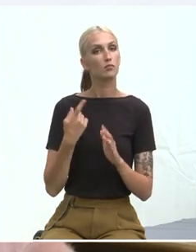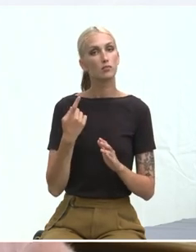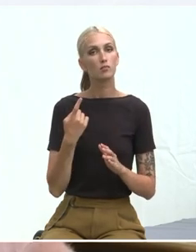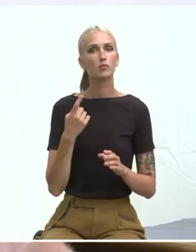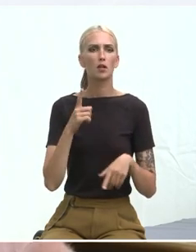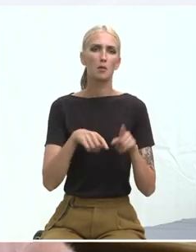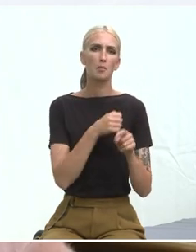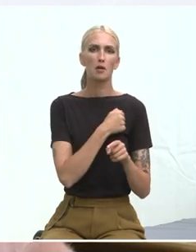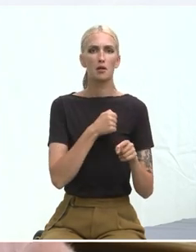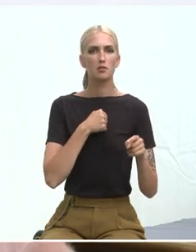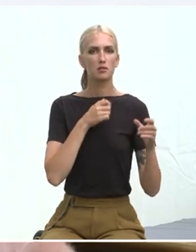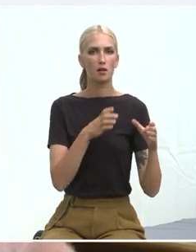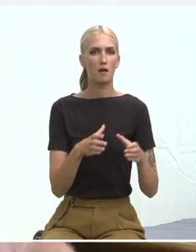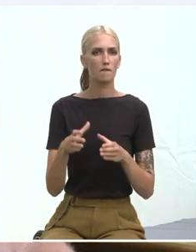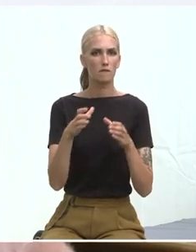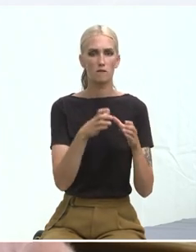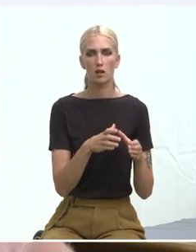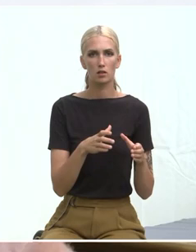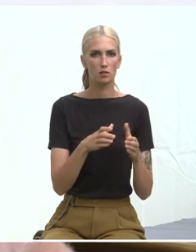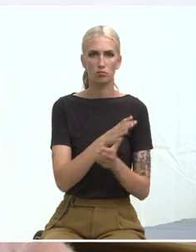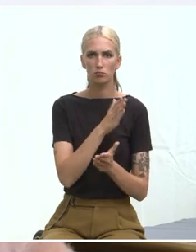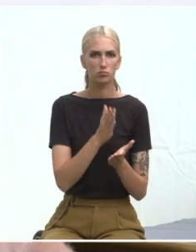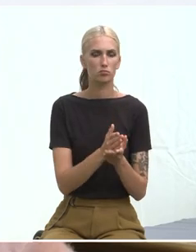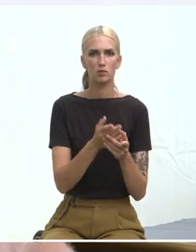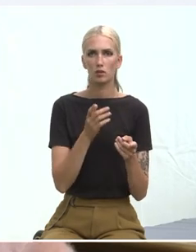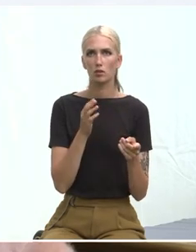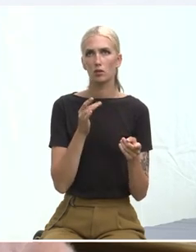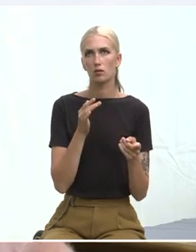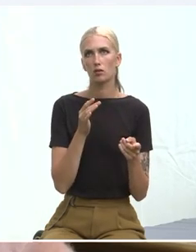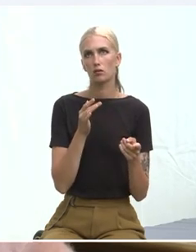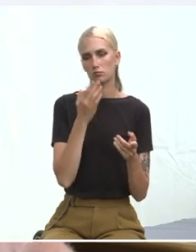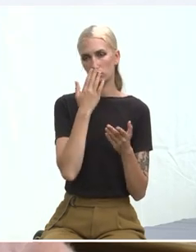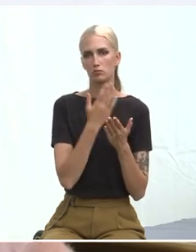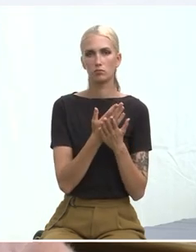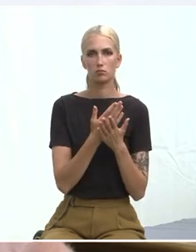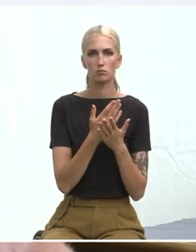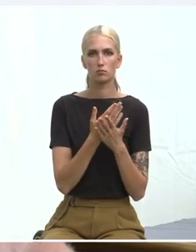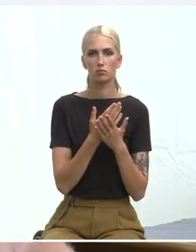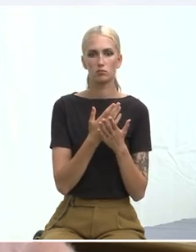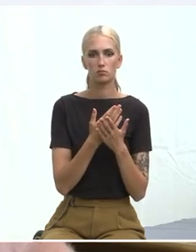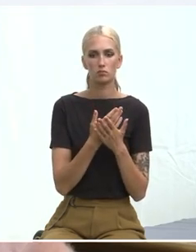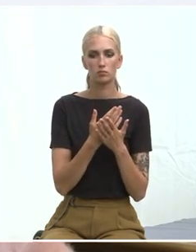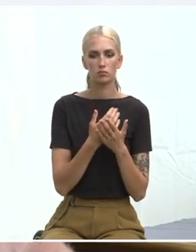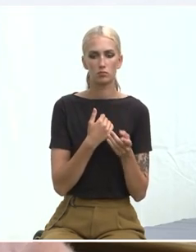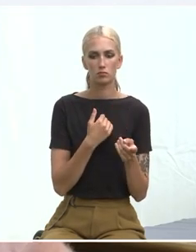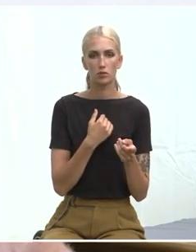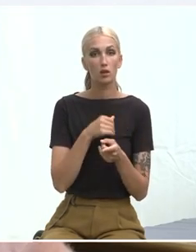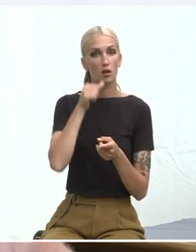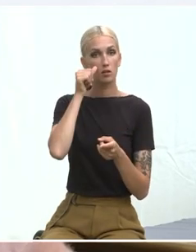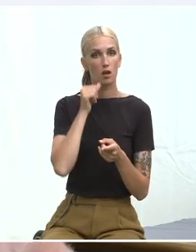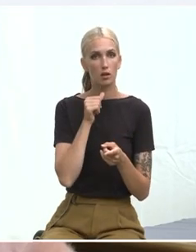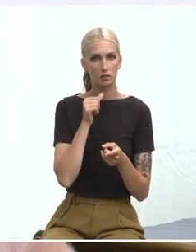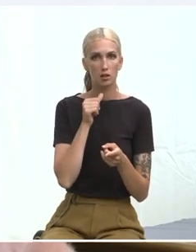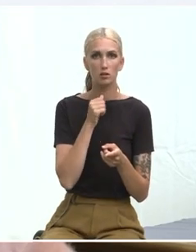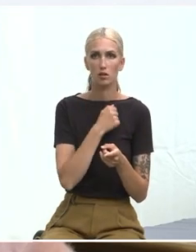and must be noticed and met. For example, attitudes towards women, especially if there are women